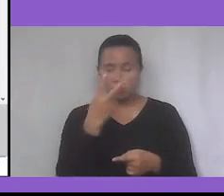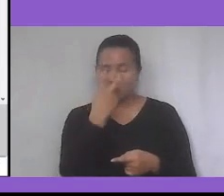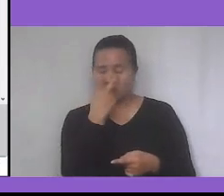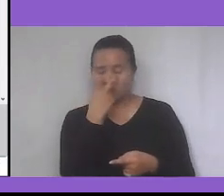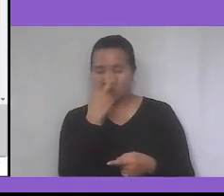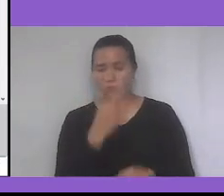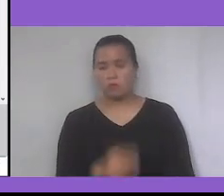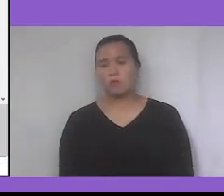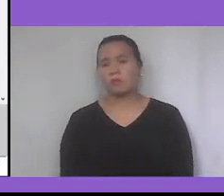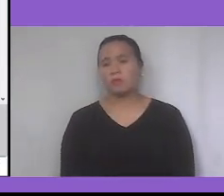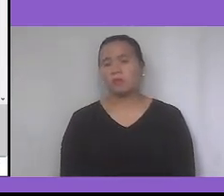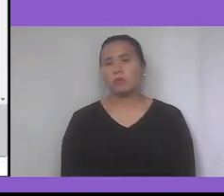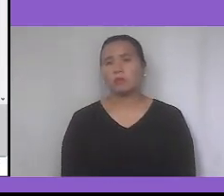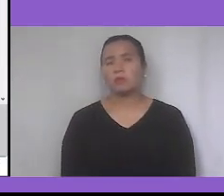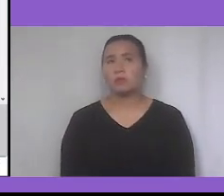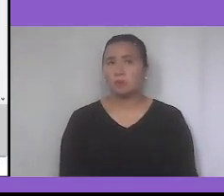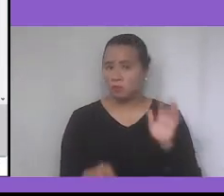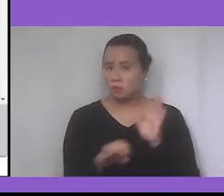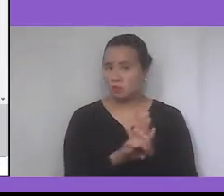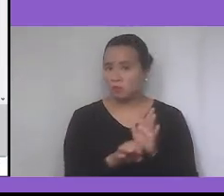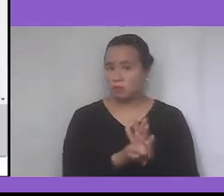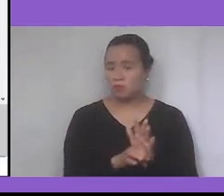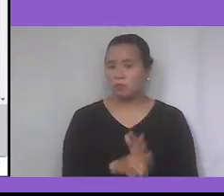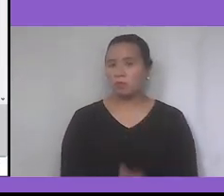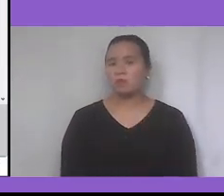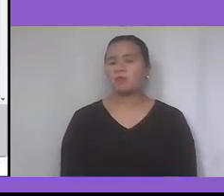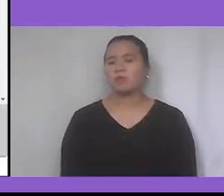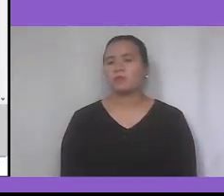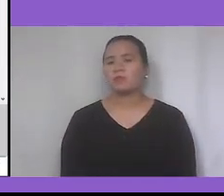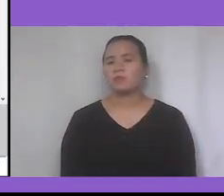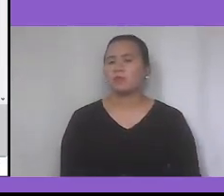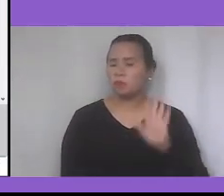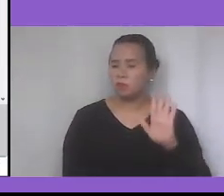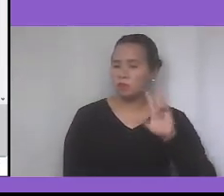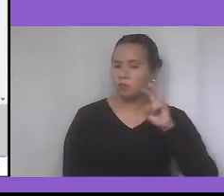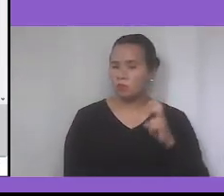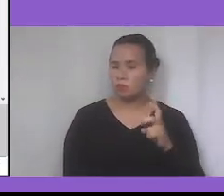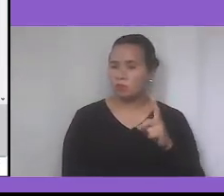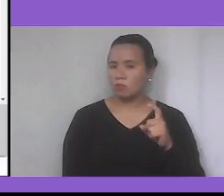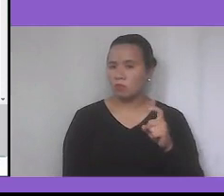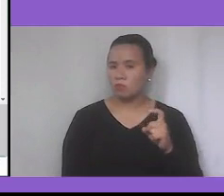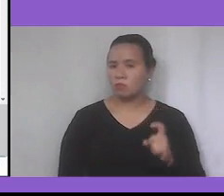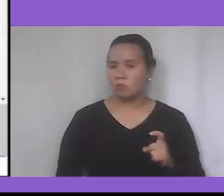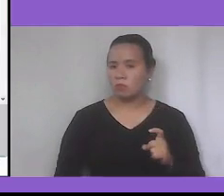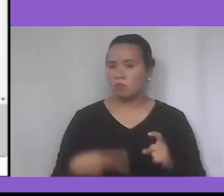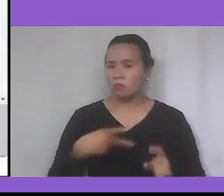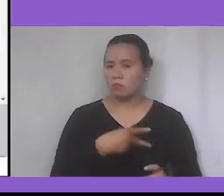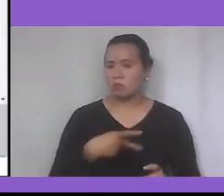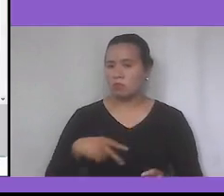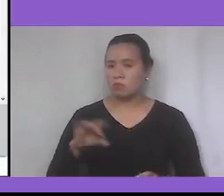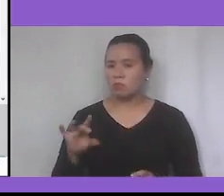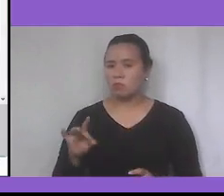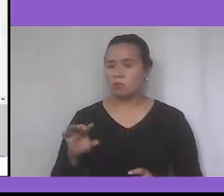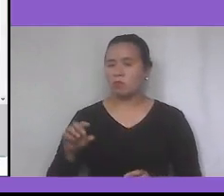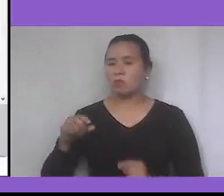So let's click. Steps for solving linear equation. Subtract 3 from both sides.